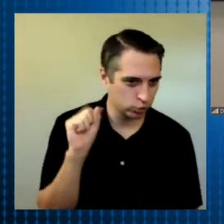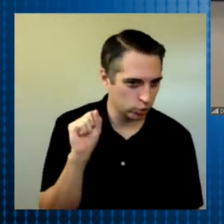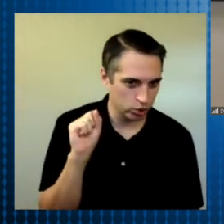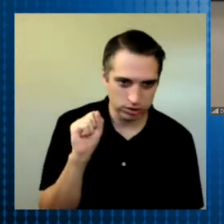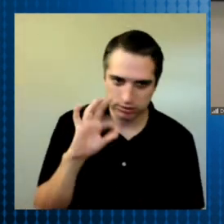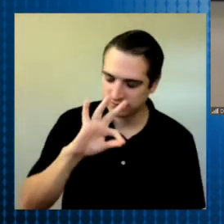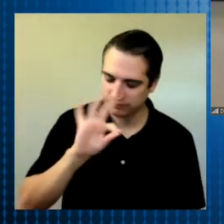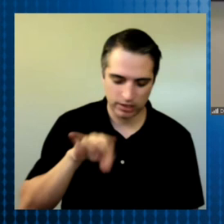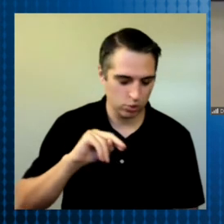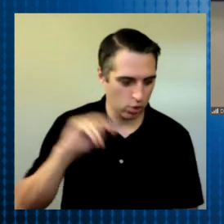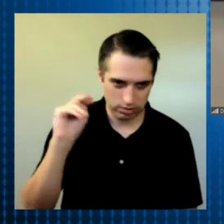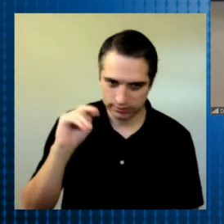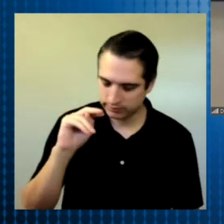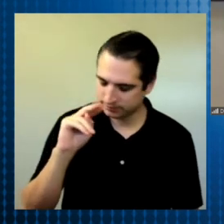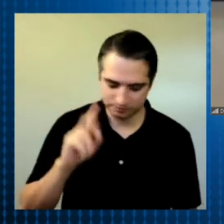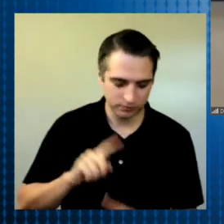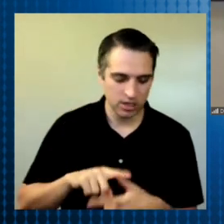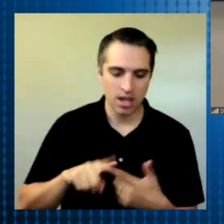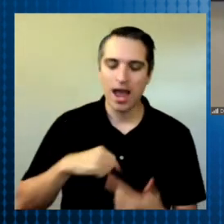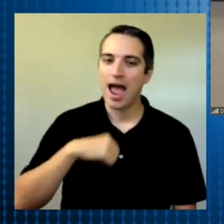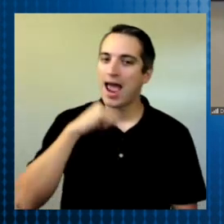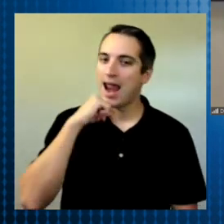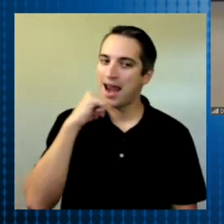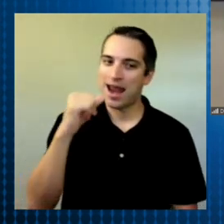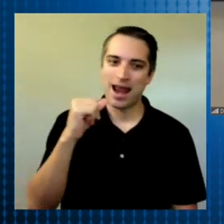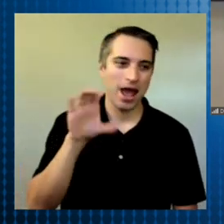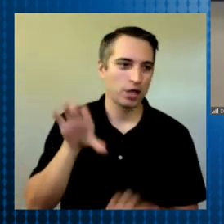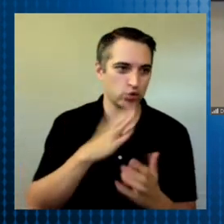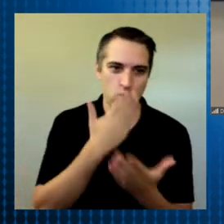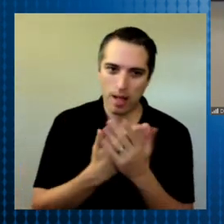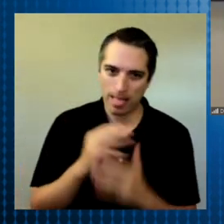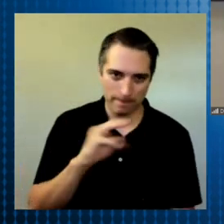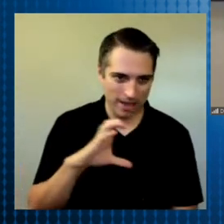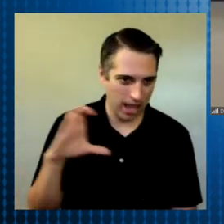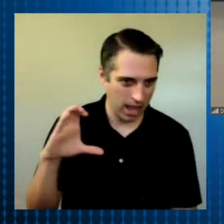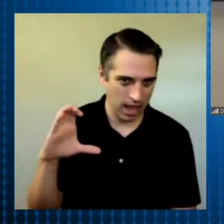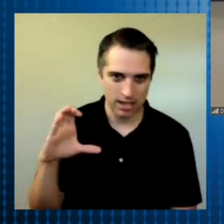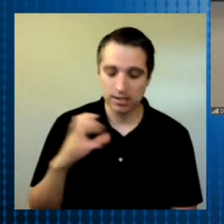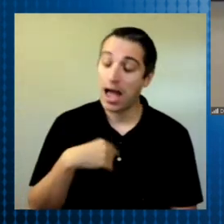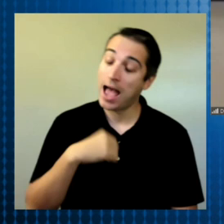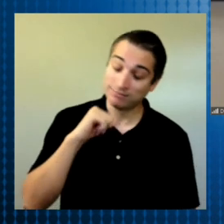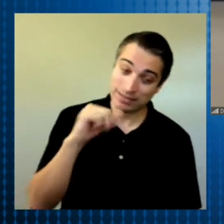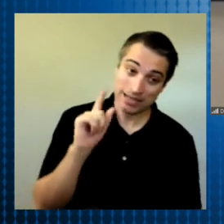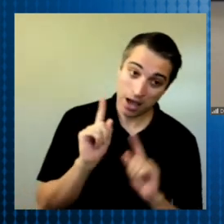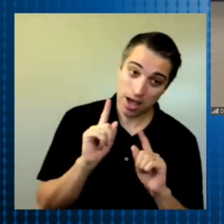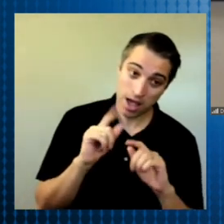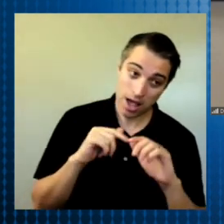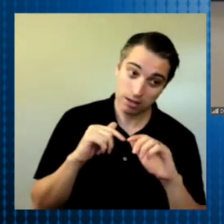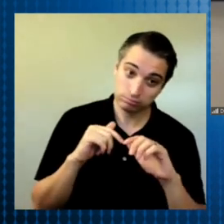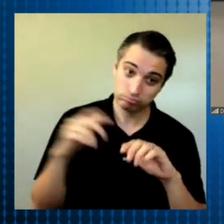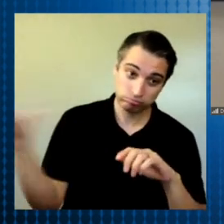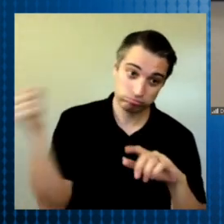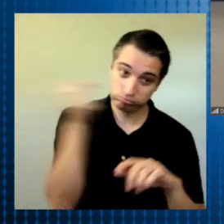everything wrong that could be wrong, except I never went to jail. But I had wood shop, metal shop, personal